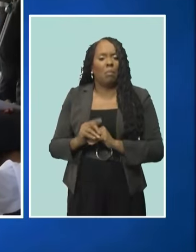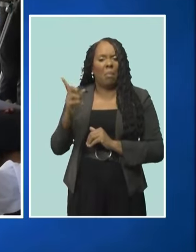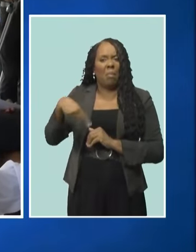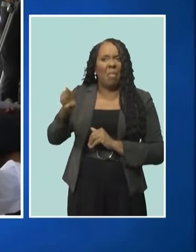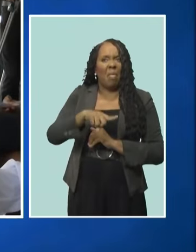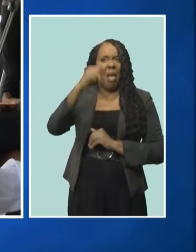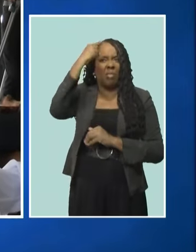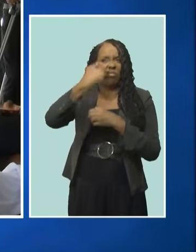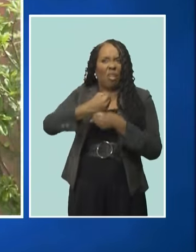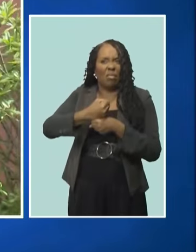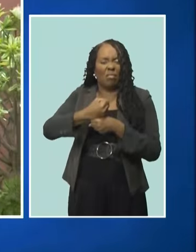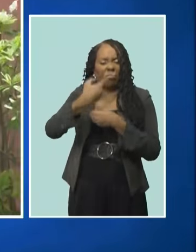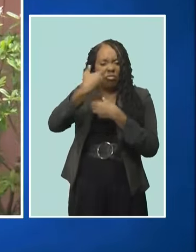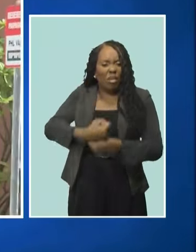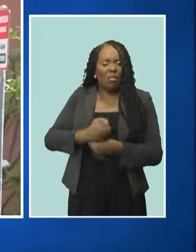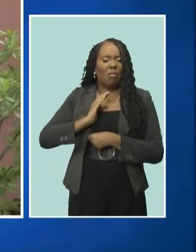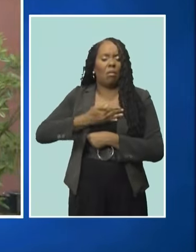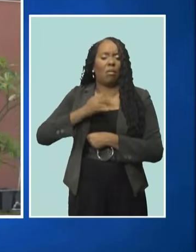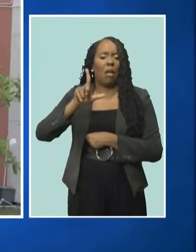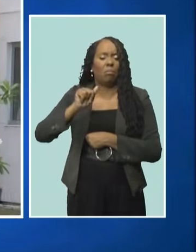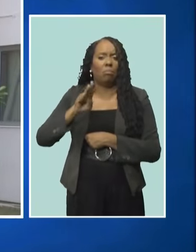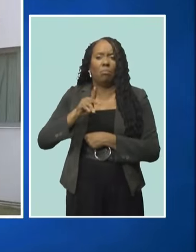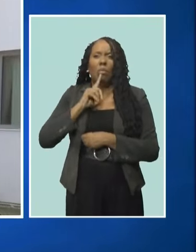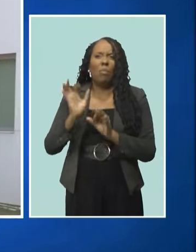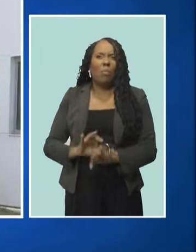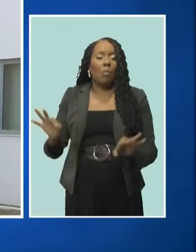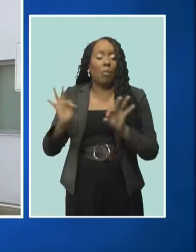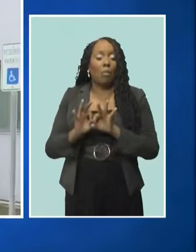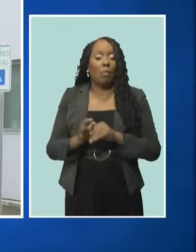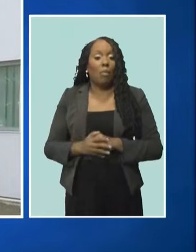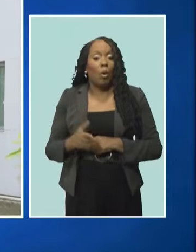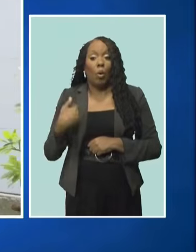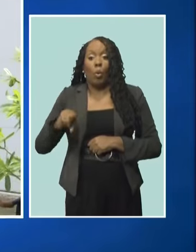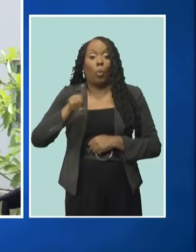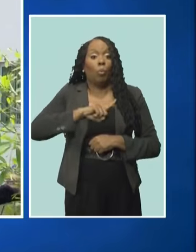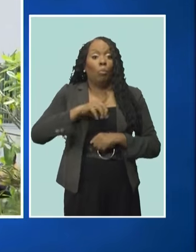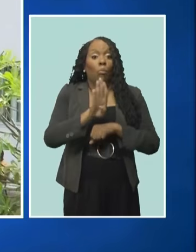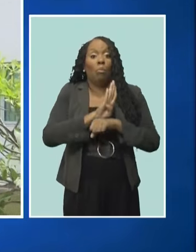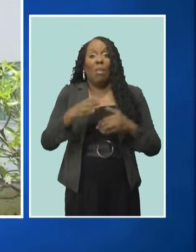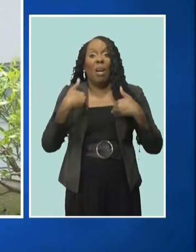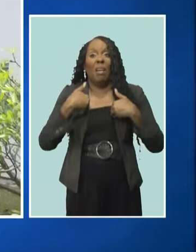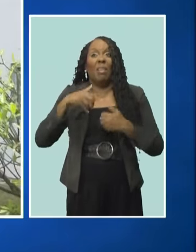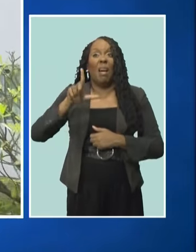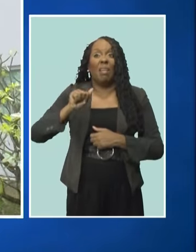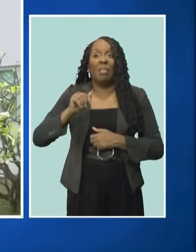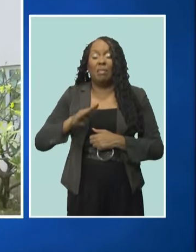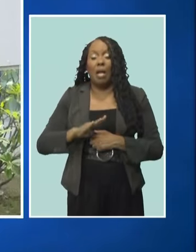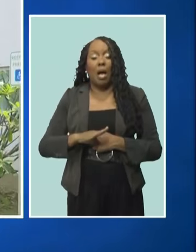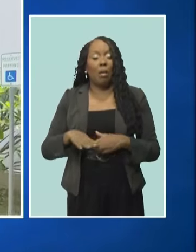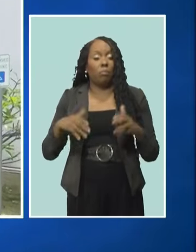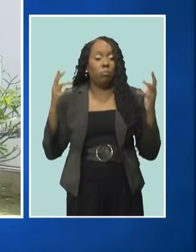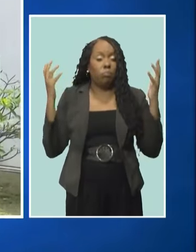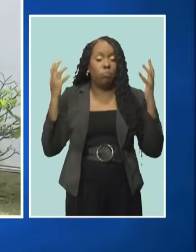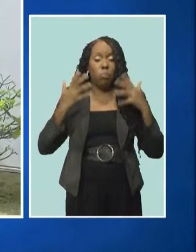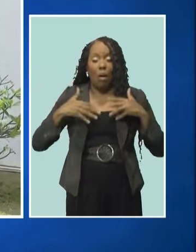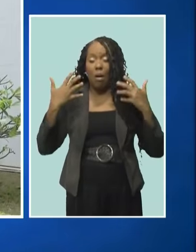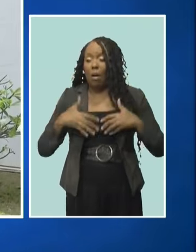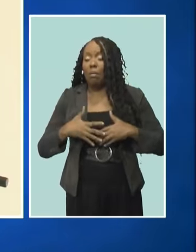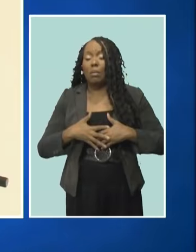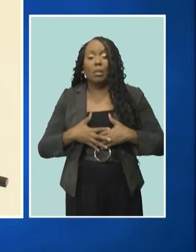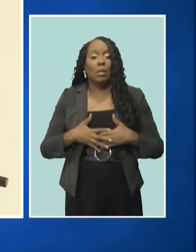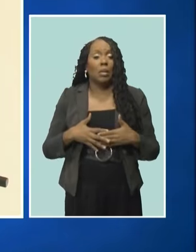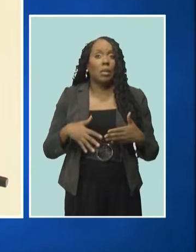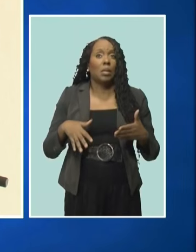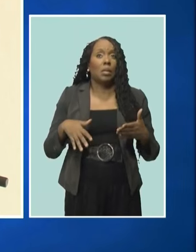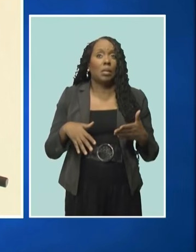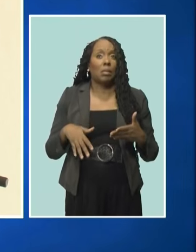important word in here. And therefore, for us to have a lab that can be truly trusted with respect to its results, it doesn't mean